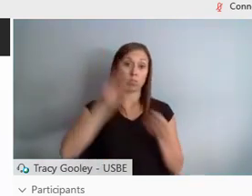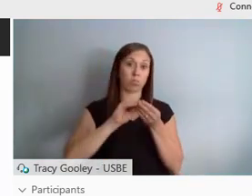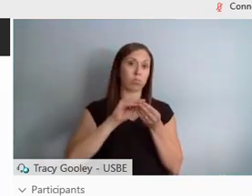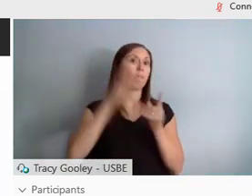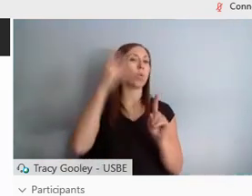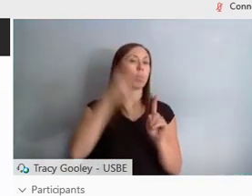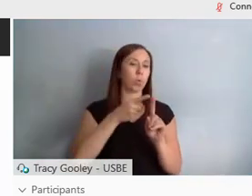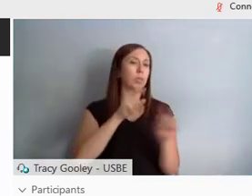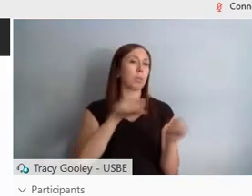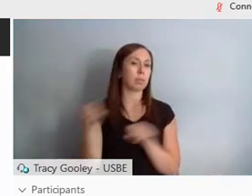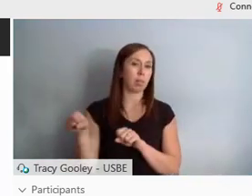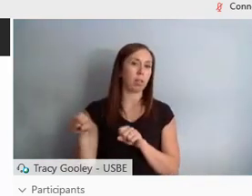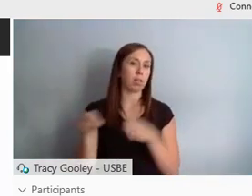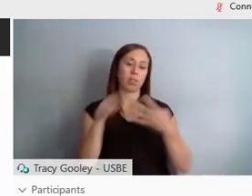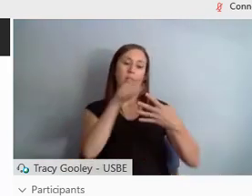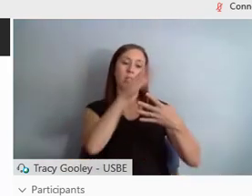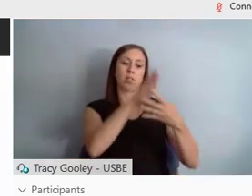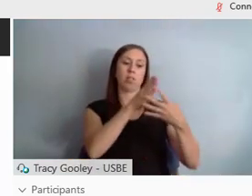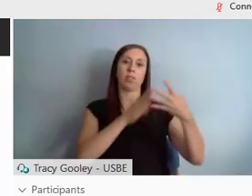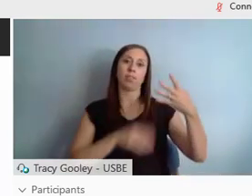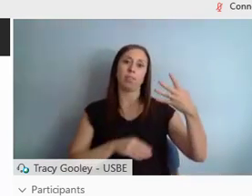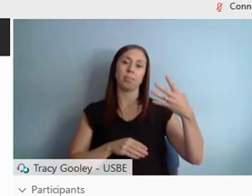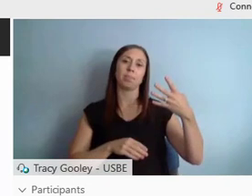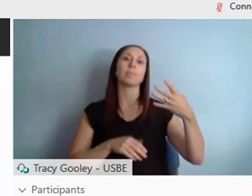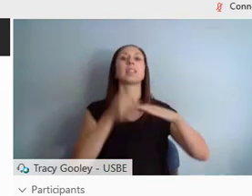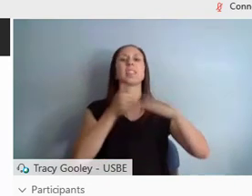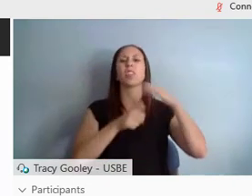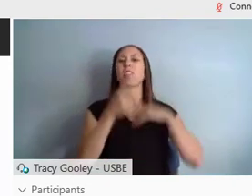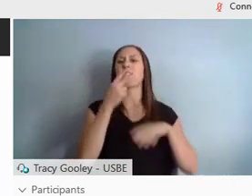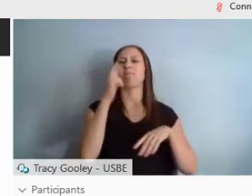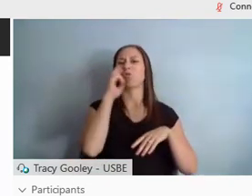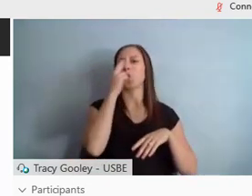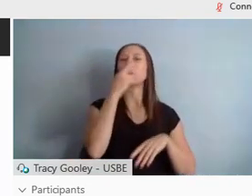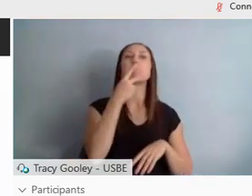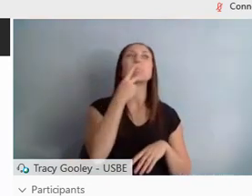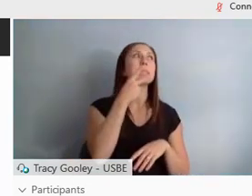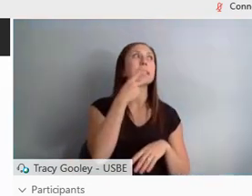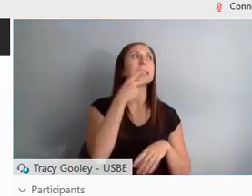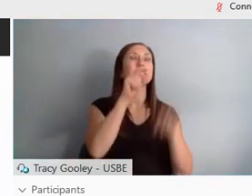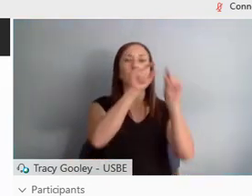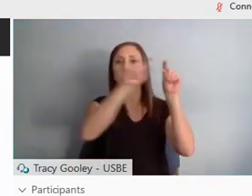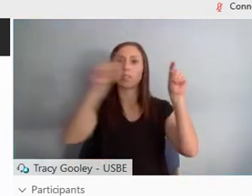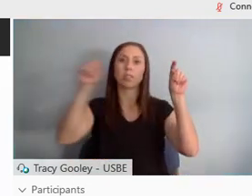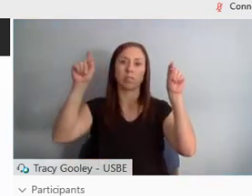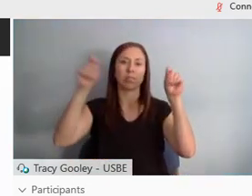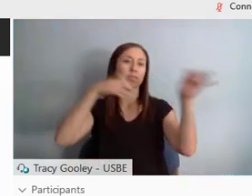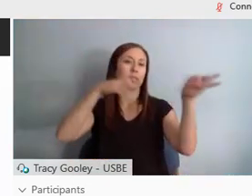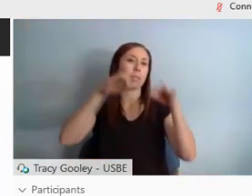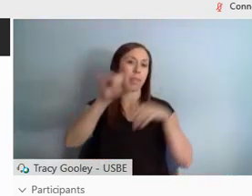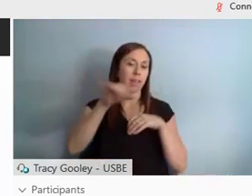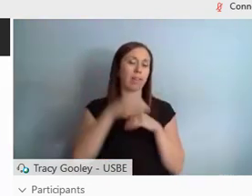4 points possible. And that's all outlined under the Dusty Rose colored scoring section.